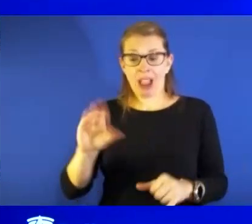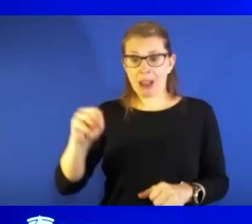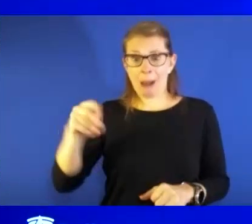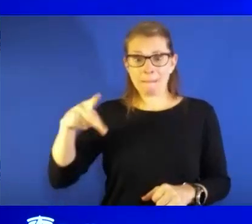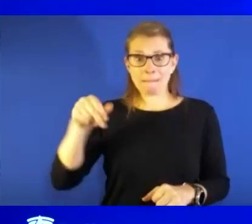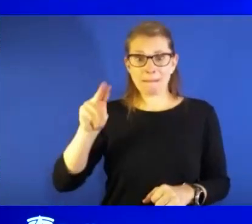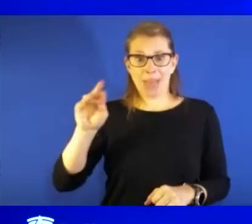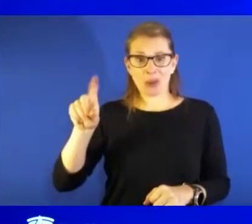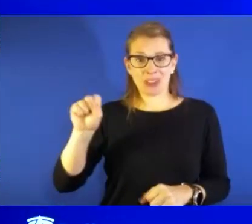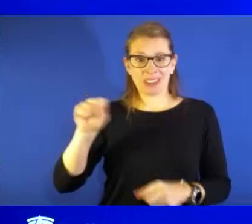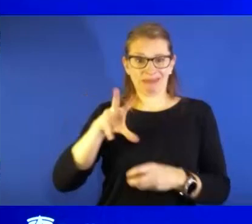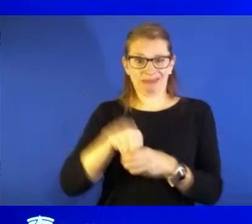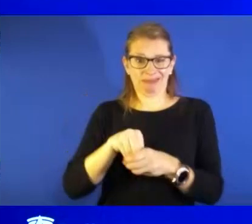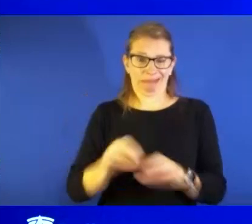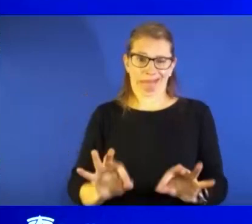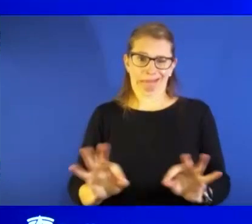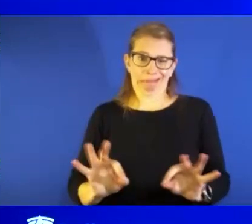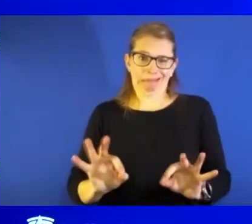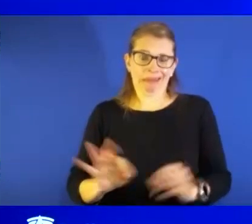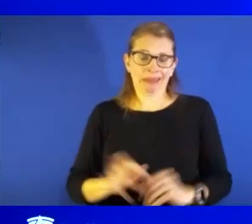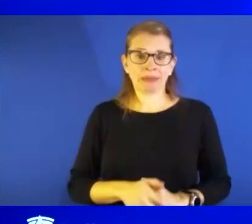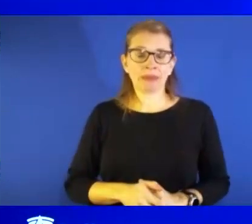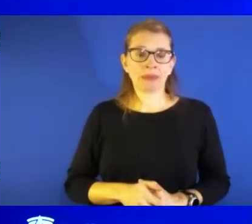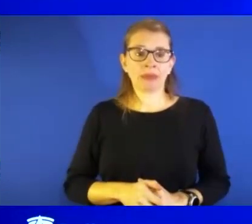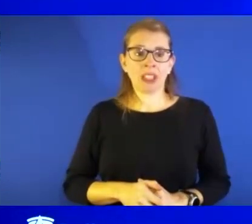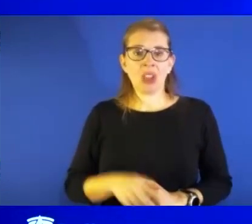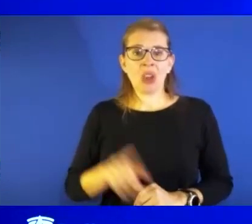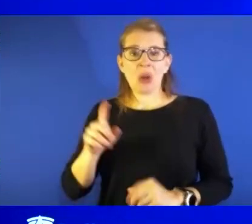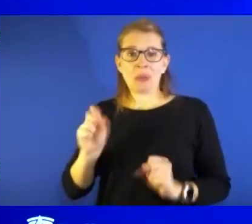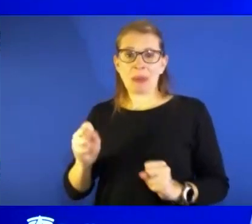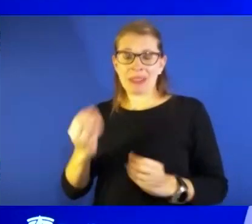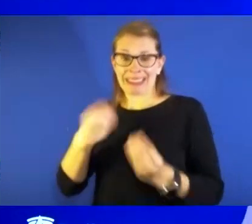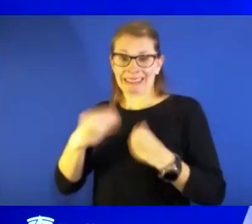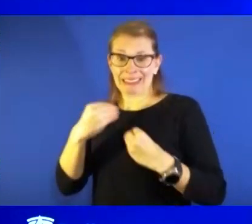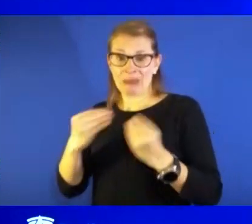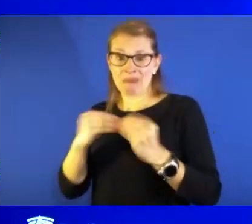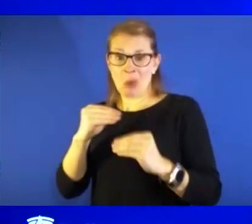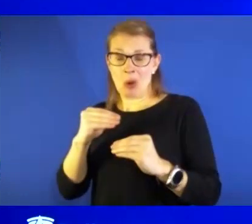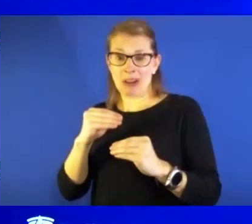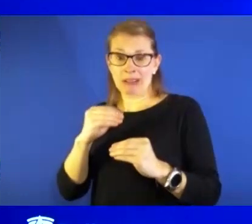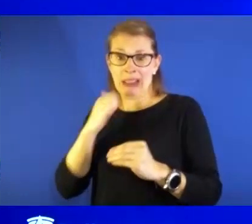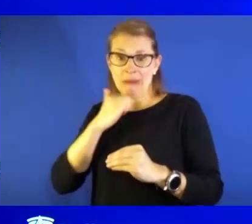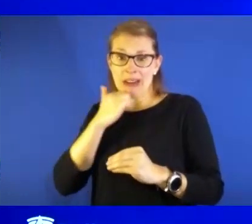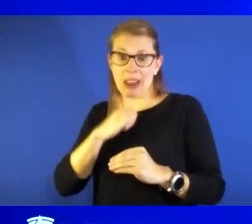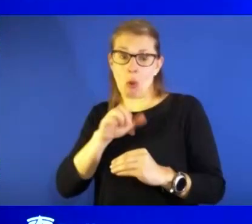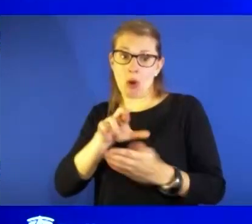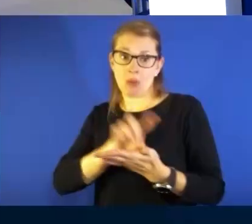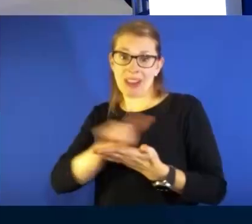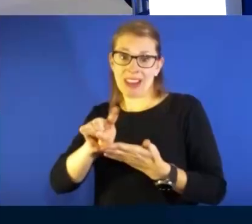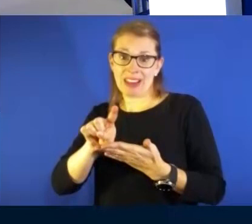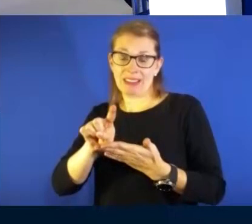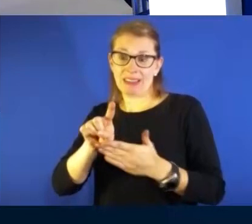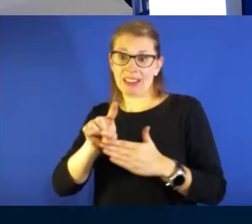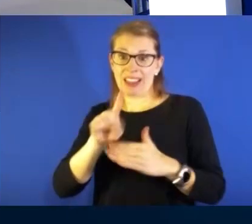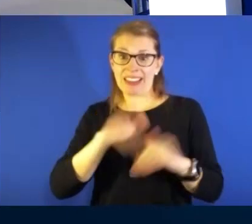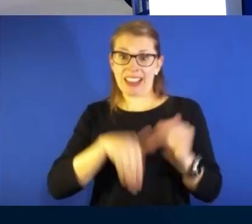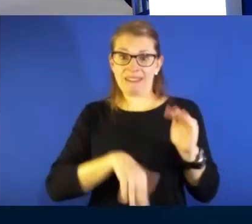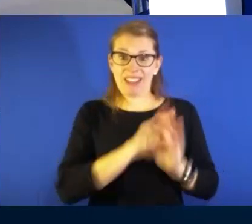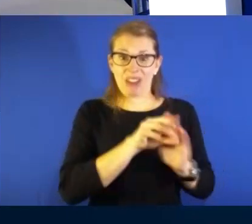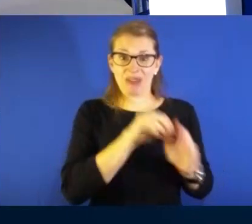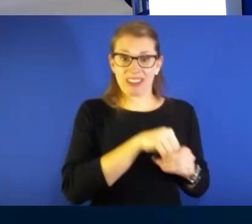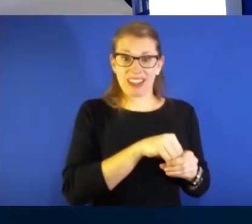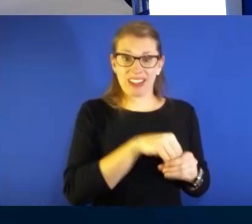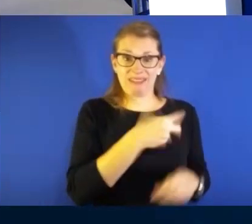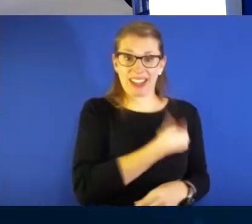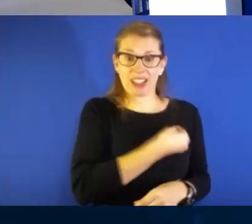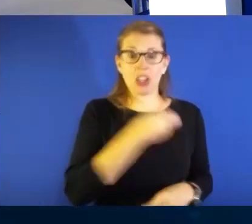so minuscule that we probably ingest more in a week or even in a day than would ever be found in any of these vaccines. Shirley wants